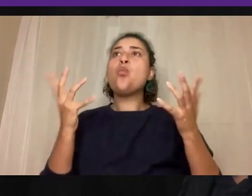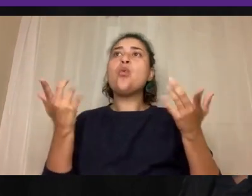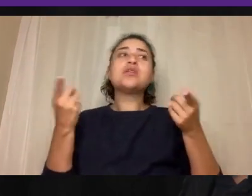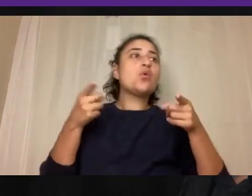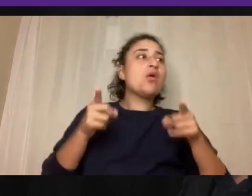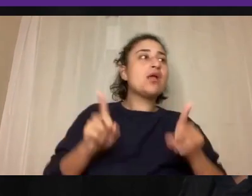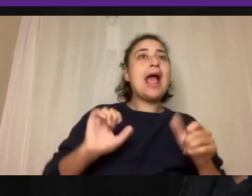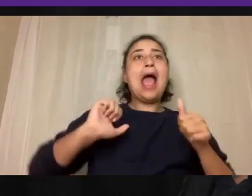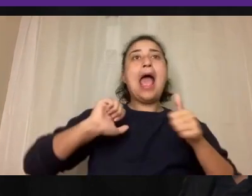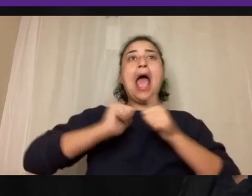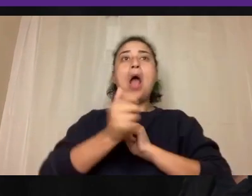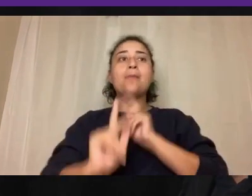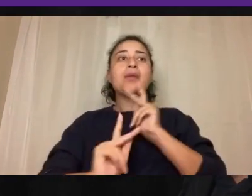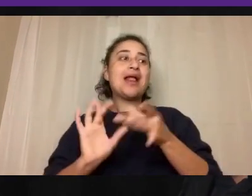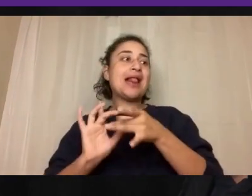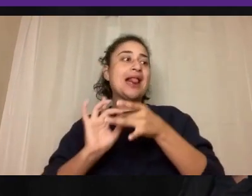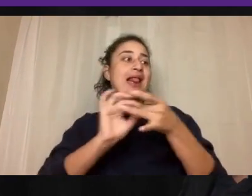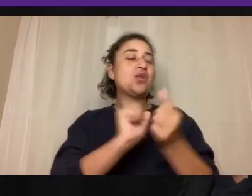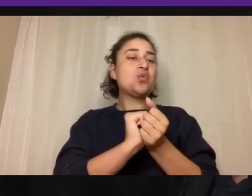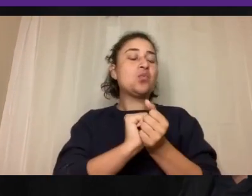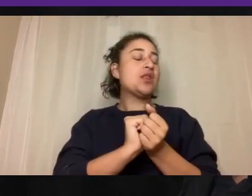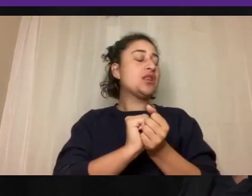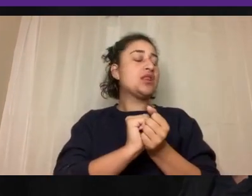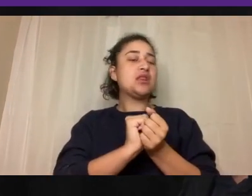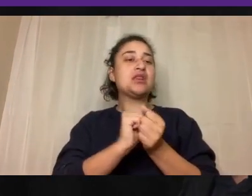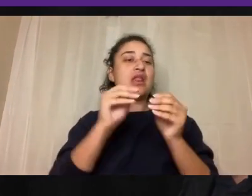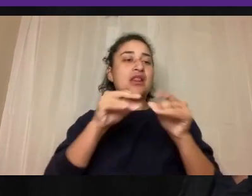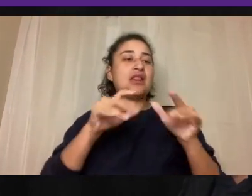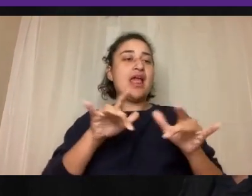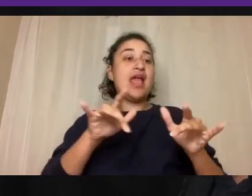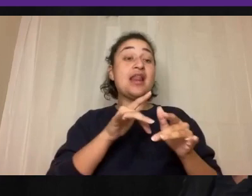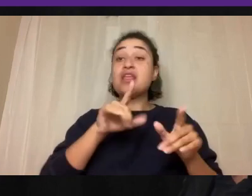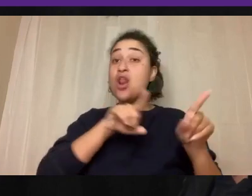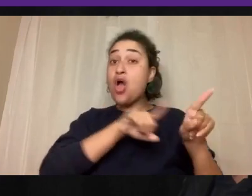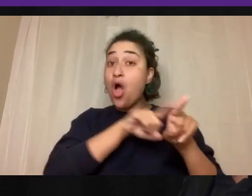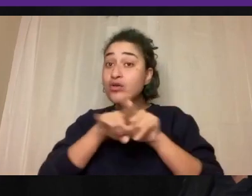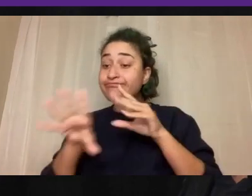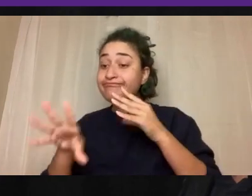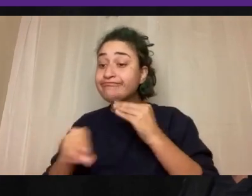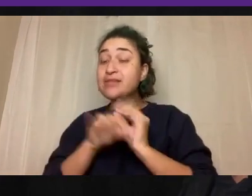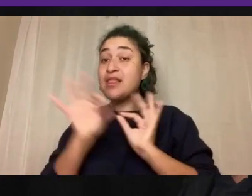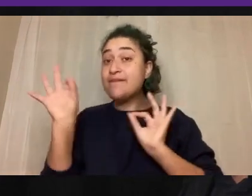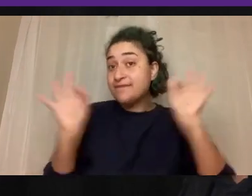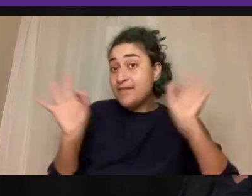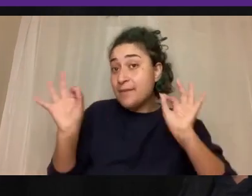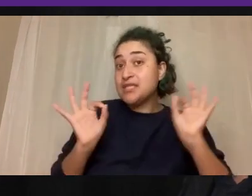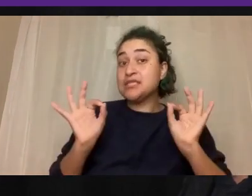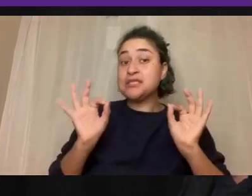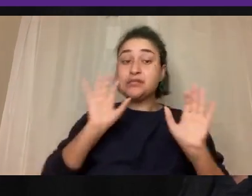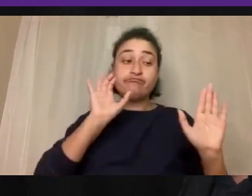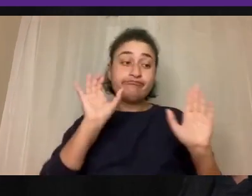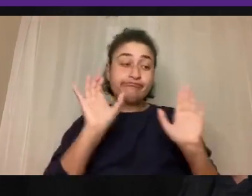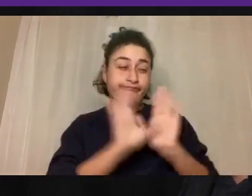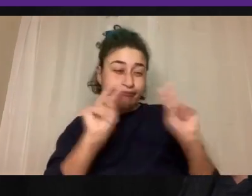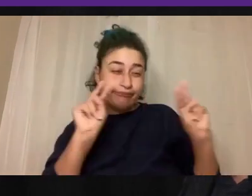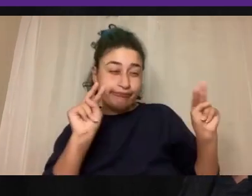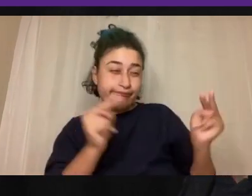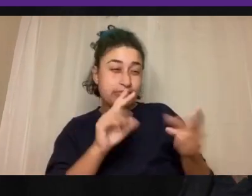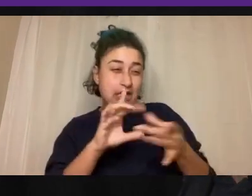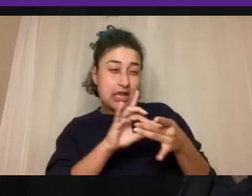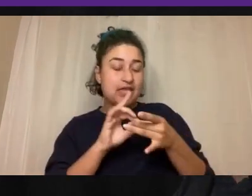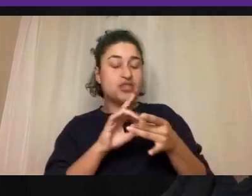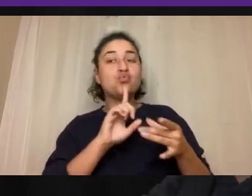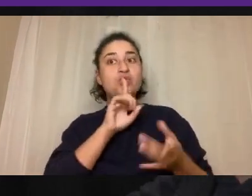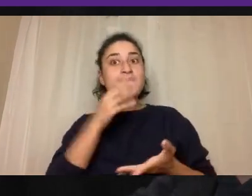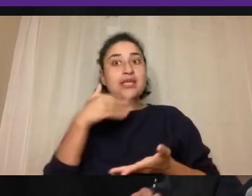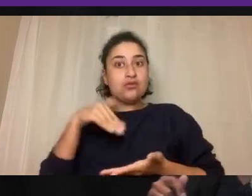and using this feminist lens, this feminist approach to land and relationality really is at the heart. And so